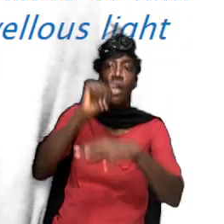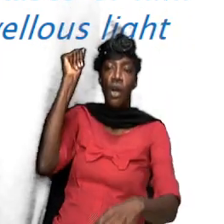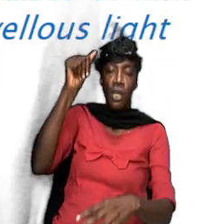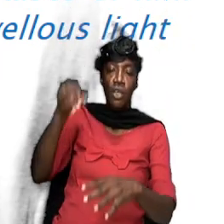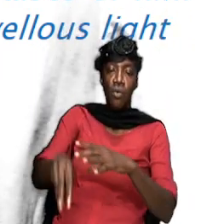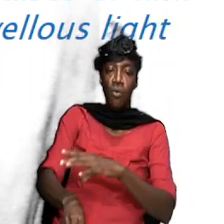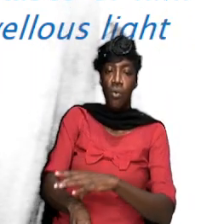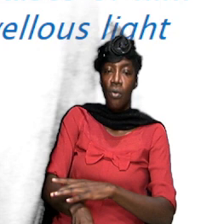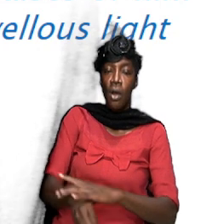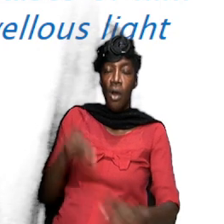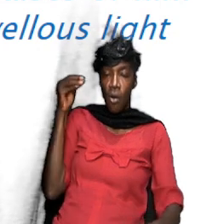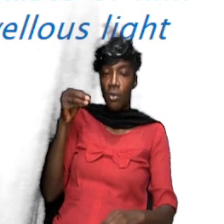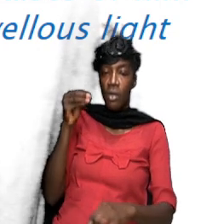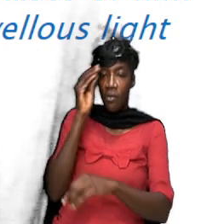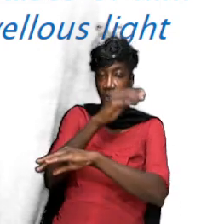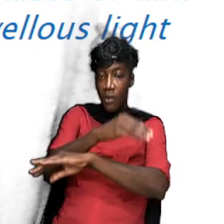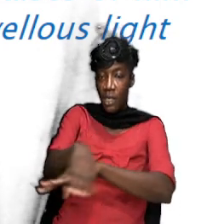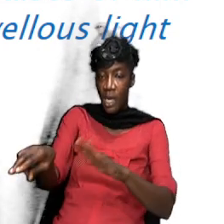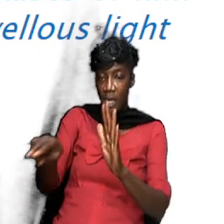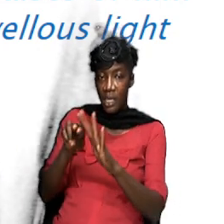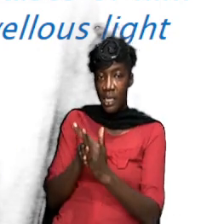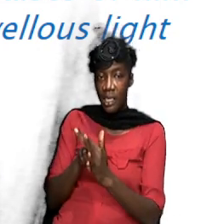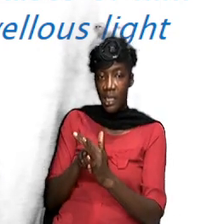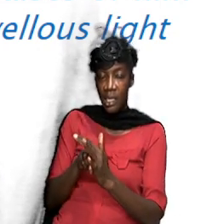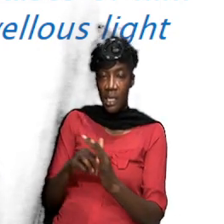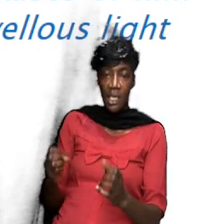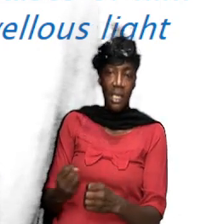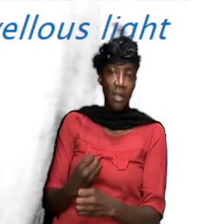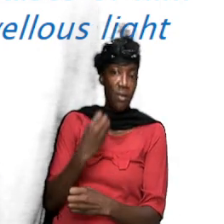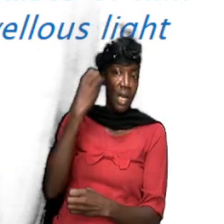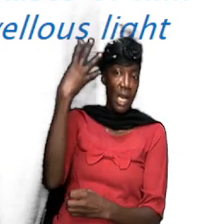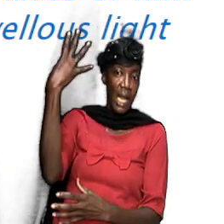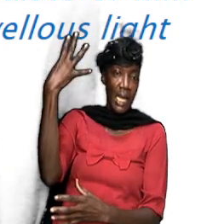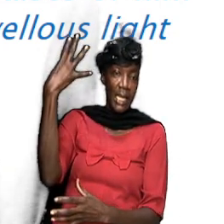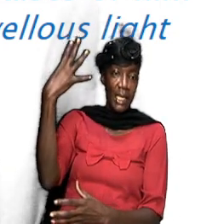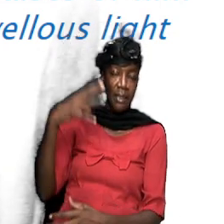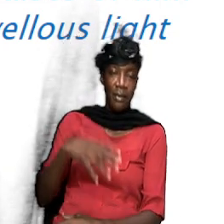called us out of darkness into His marvelous light.